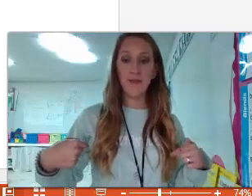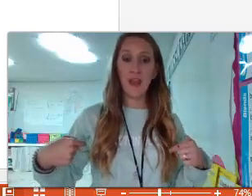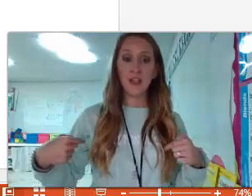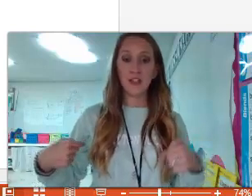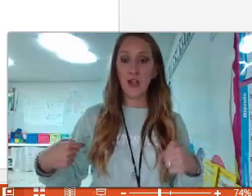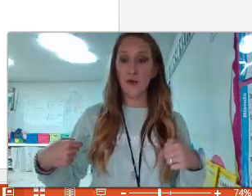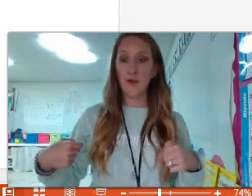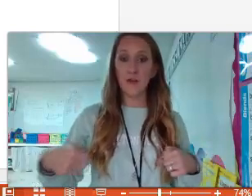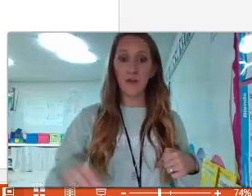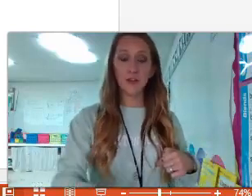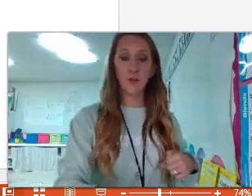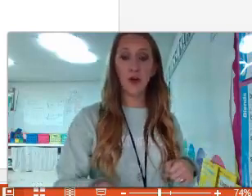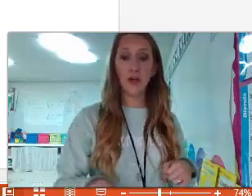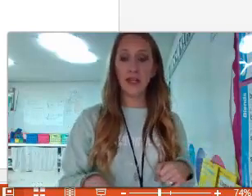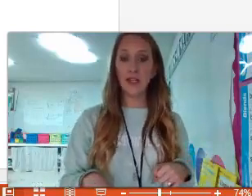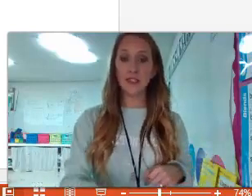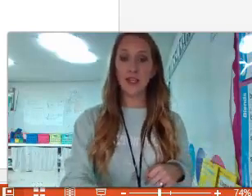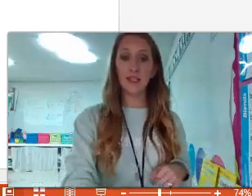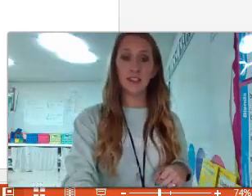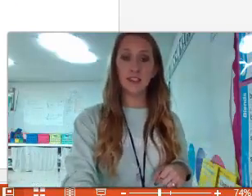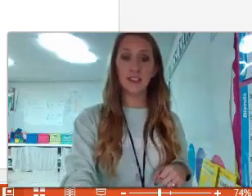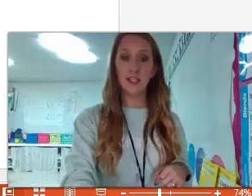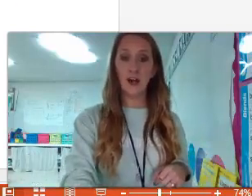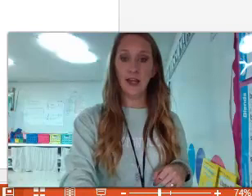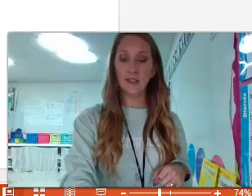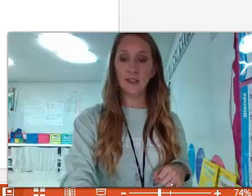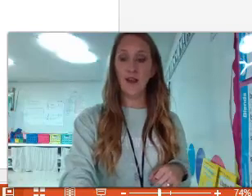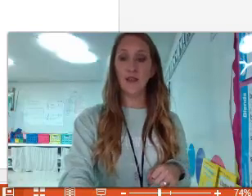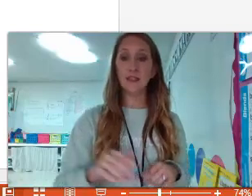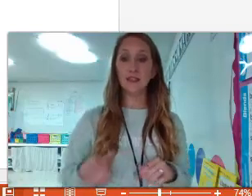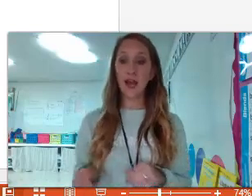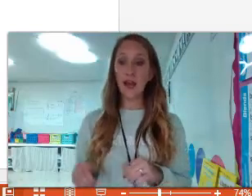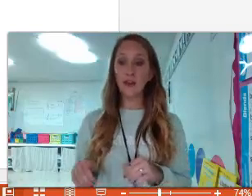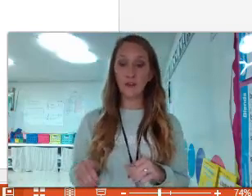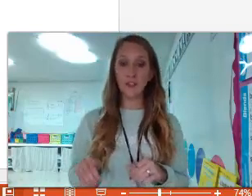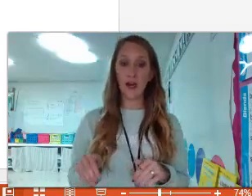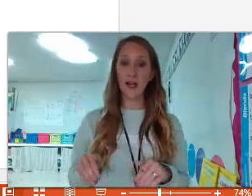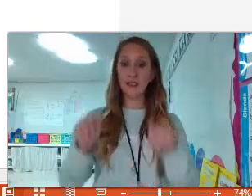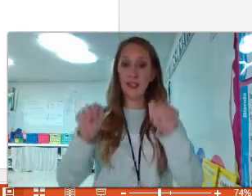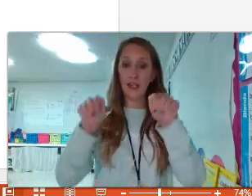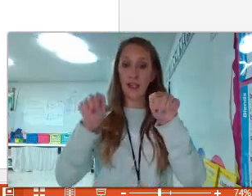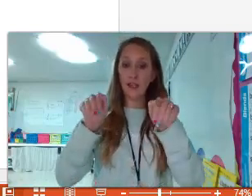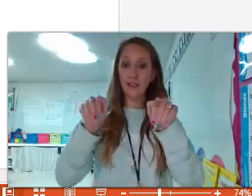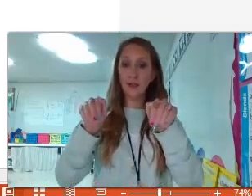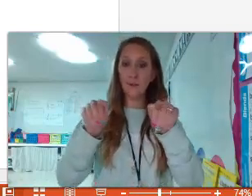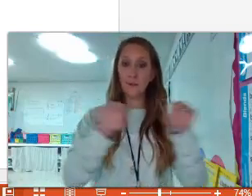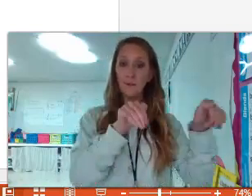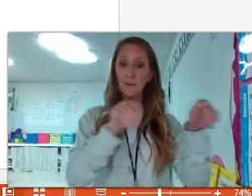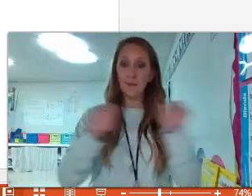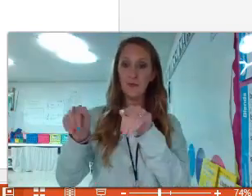Okay, so the first word is does. The sign for does